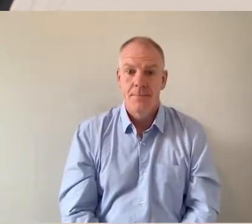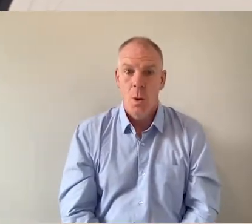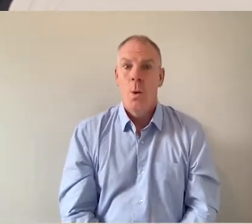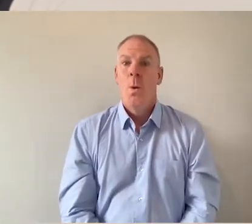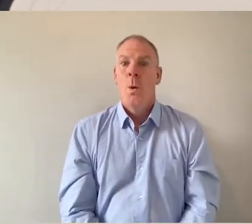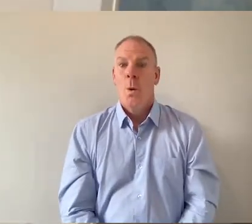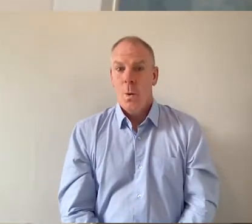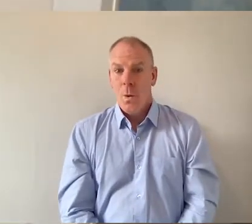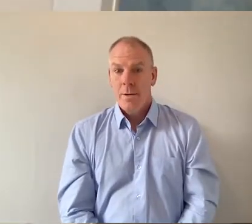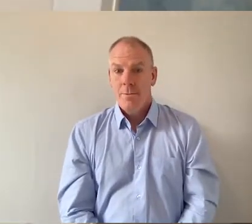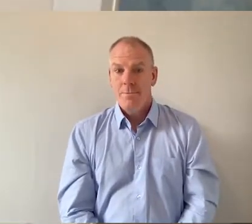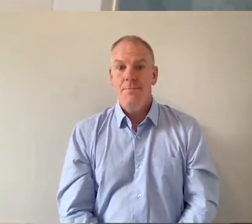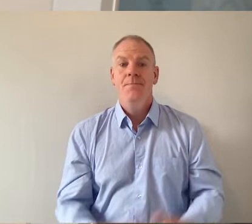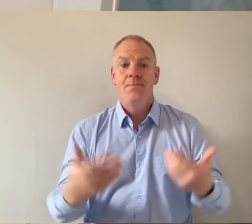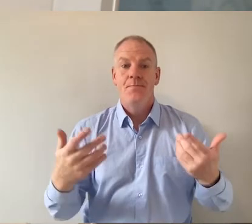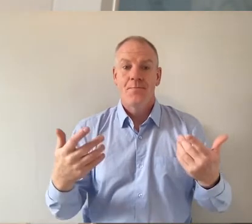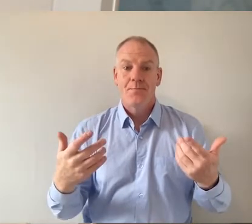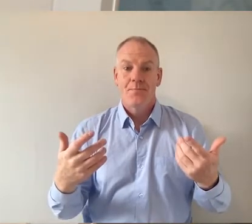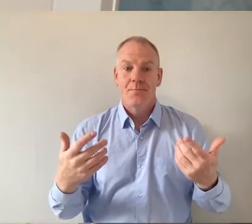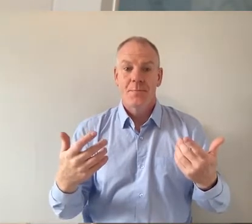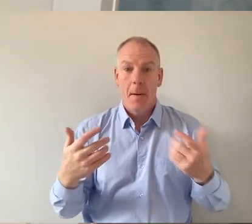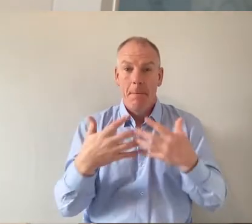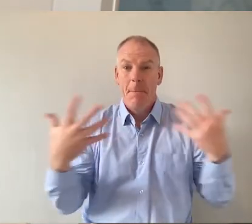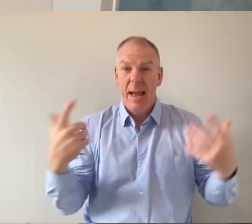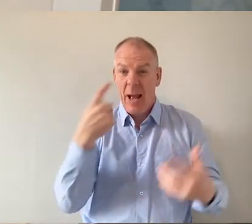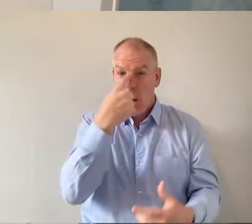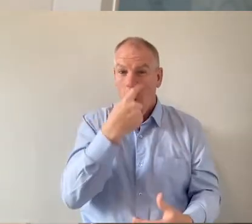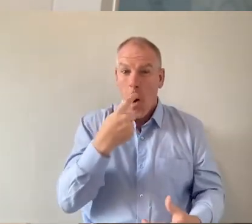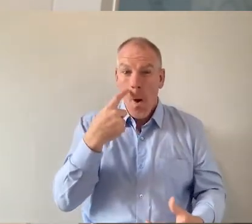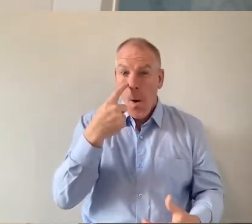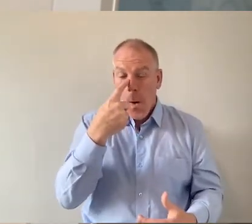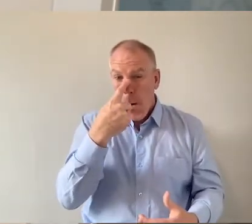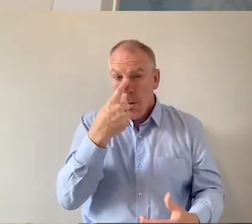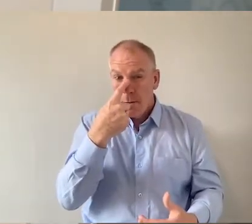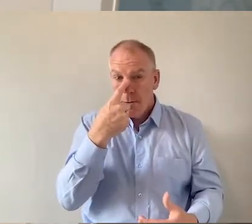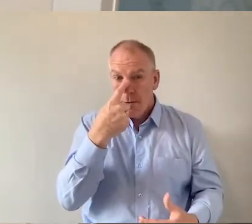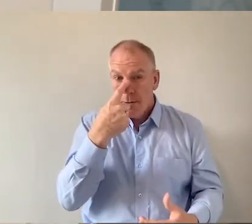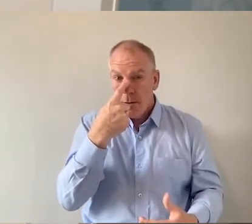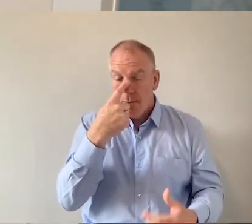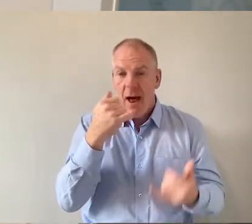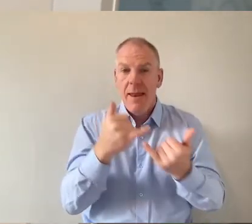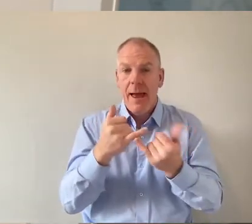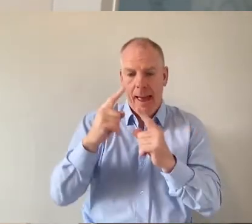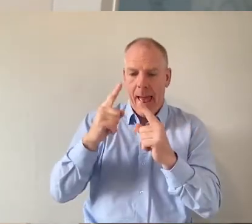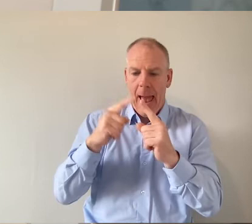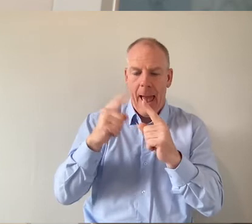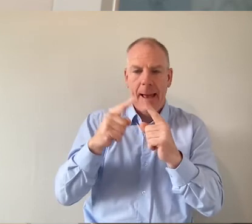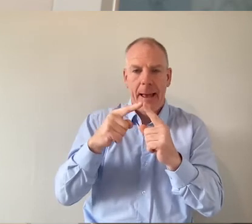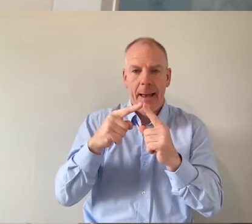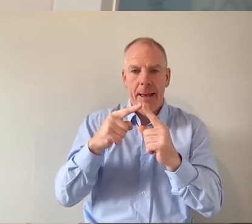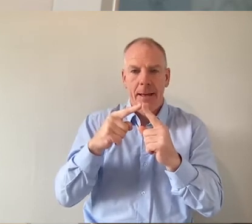black pupil. And then we do a big nose, and the nose we're going to draw is the shape of an egg. It's